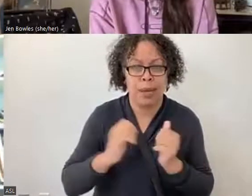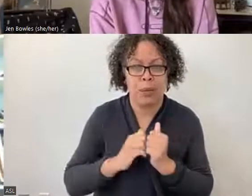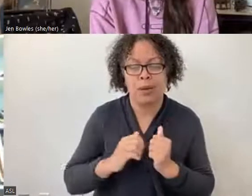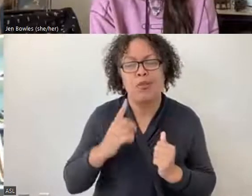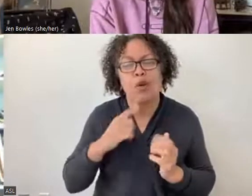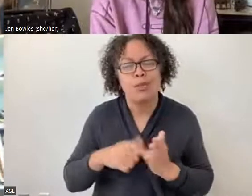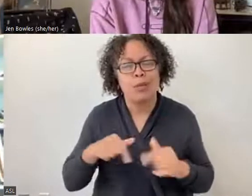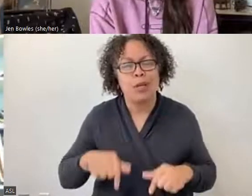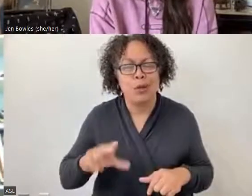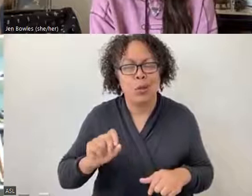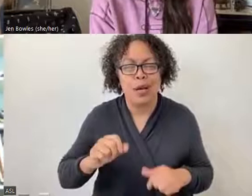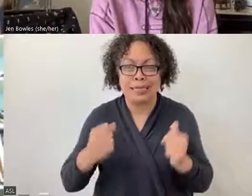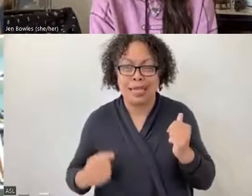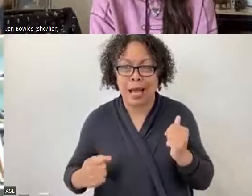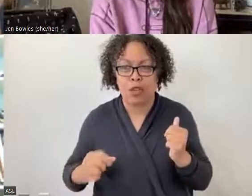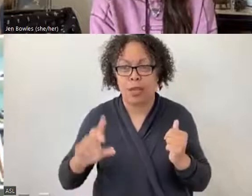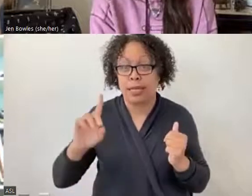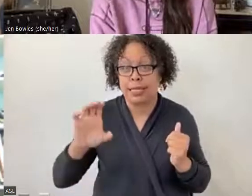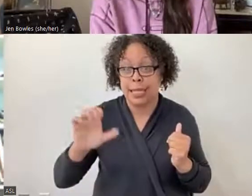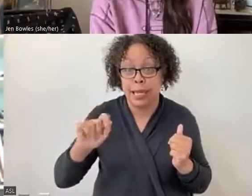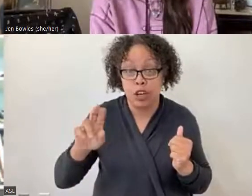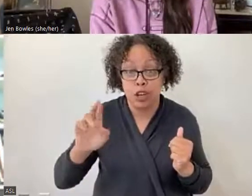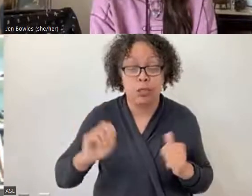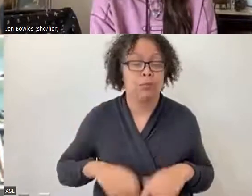Conyers, for example, and Atlanta.